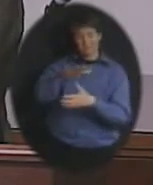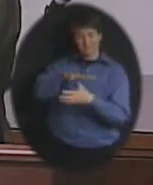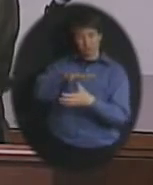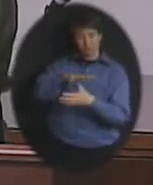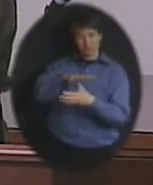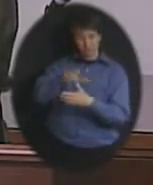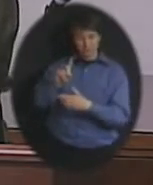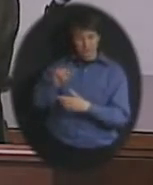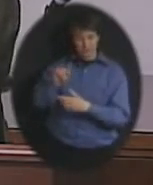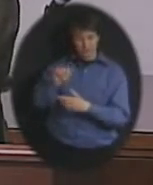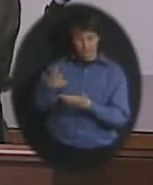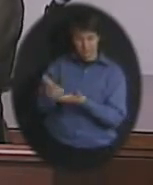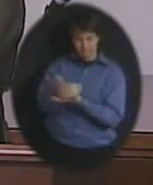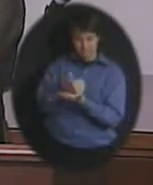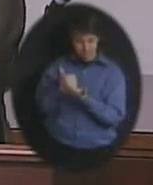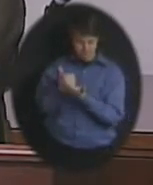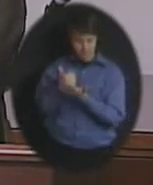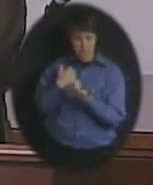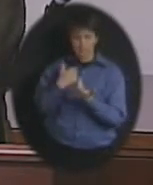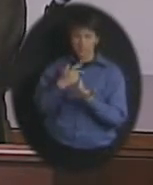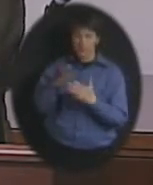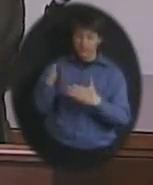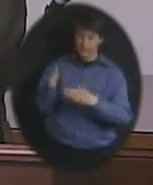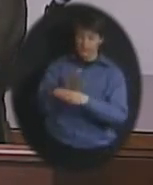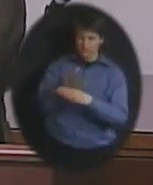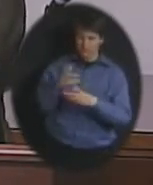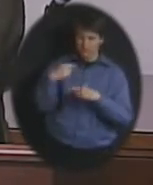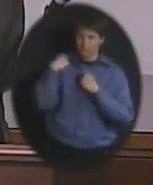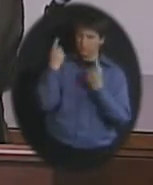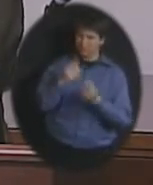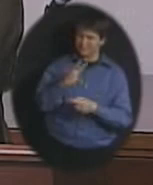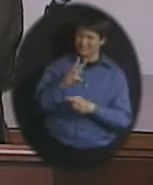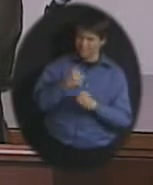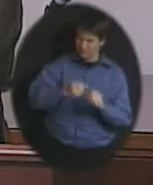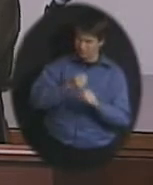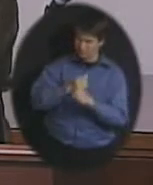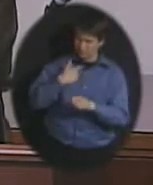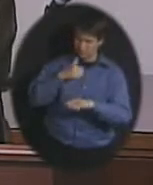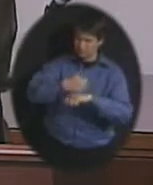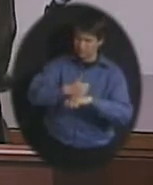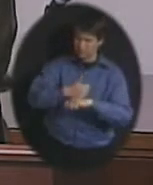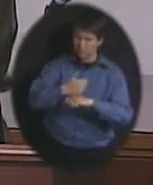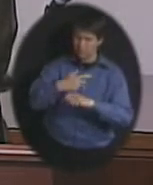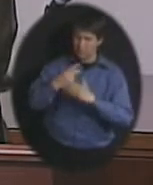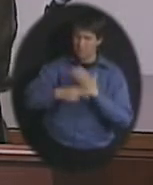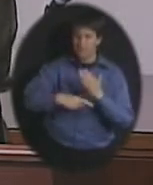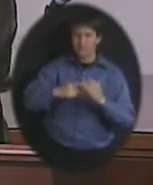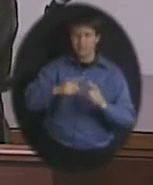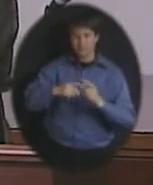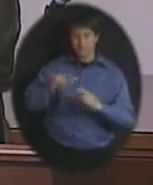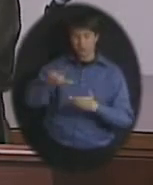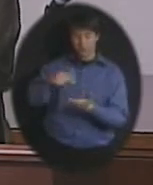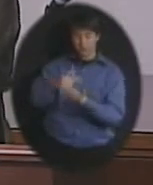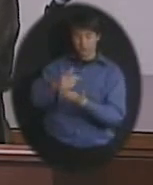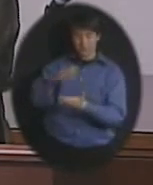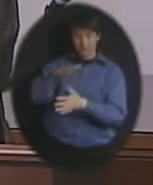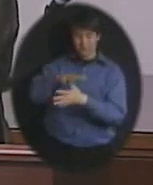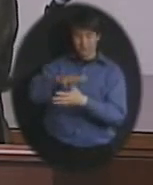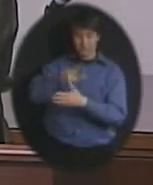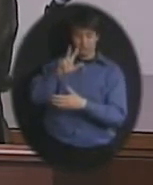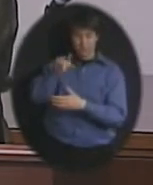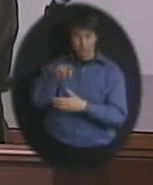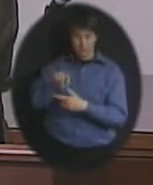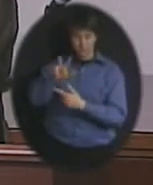that on average, this is across the 6 years that we've had Avid in place, the graduating seniors' GPA is a